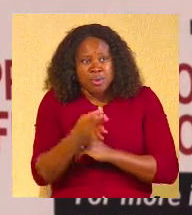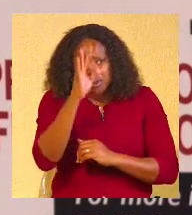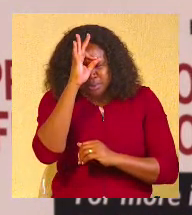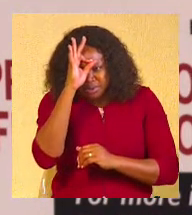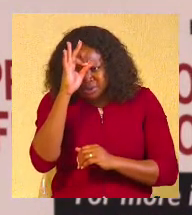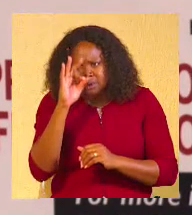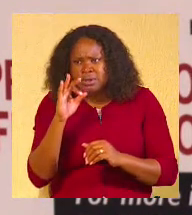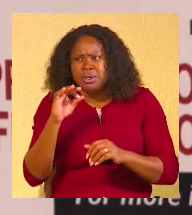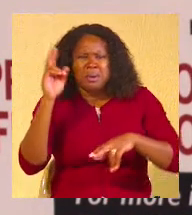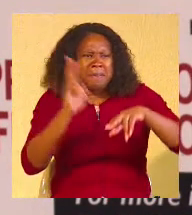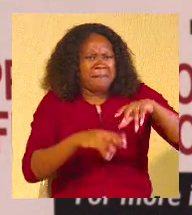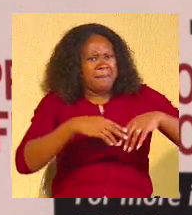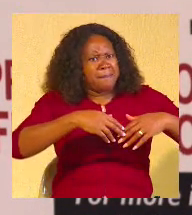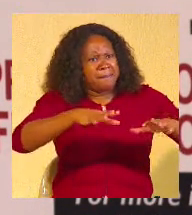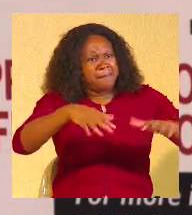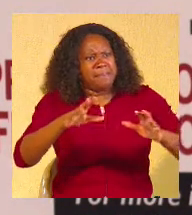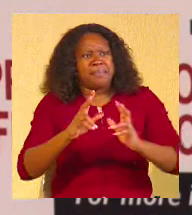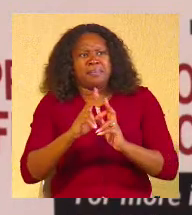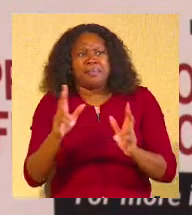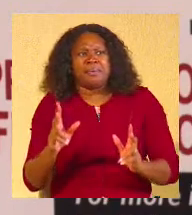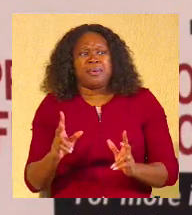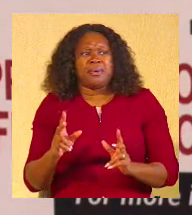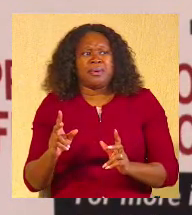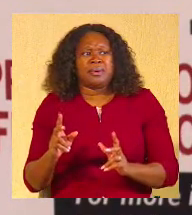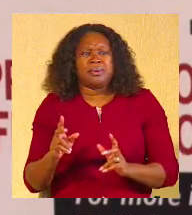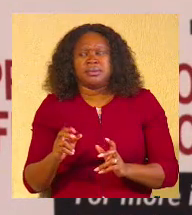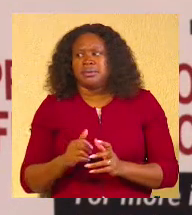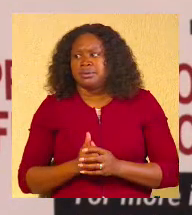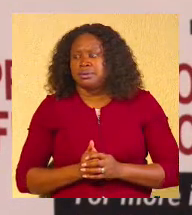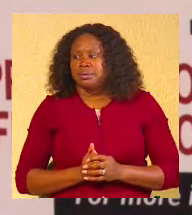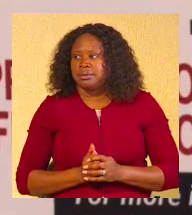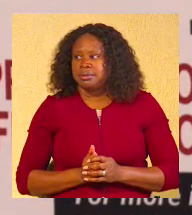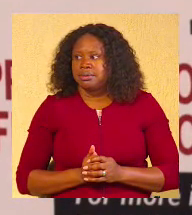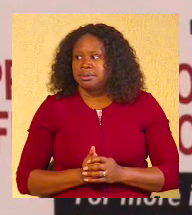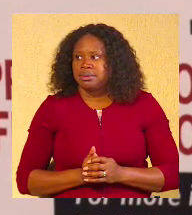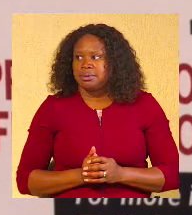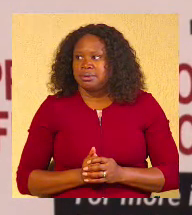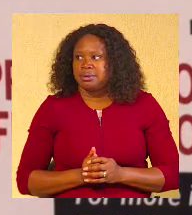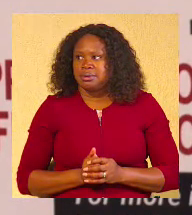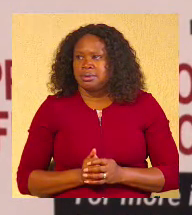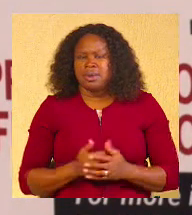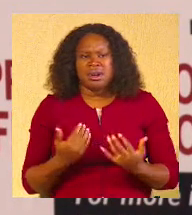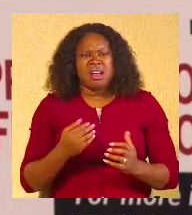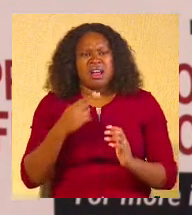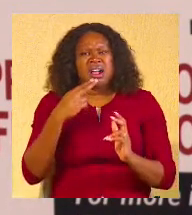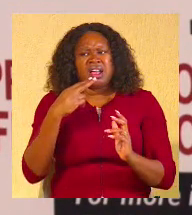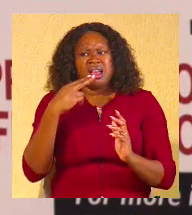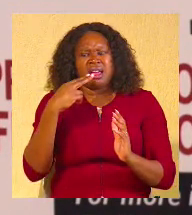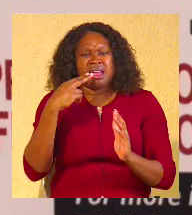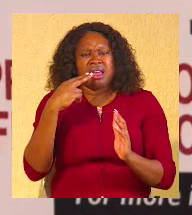never pitched up there. People were writing names on a piece of paper. Why is it the lawmakers they cannot come down to